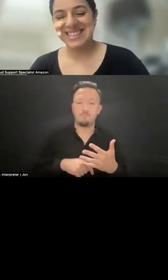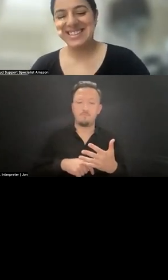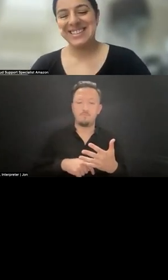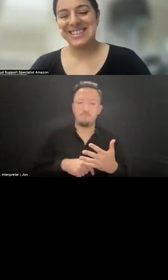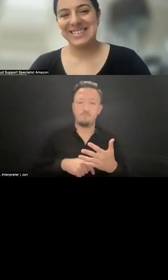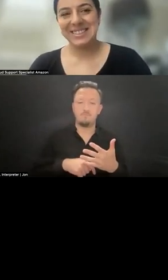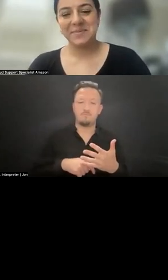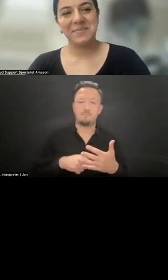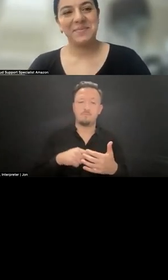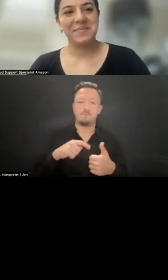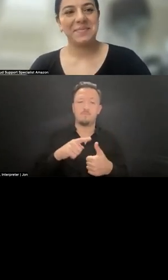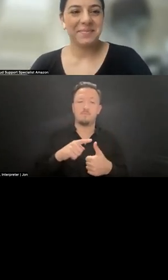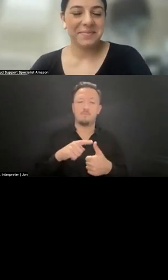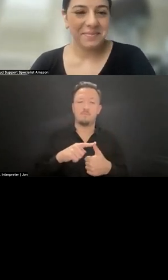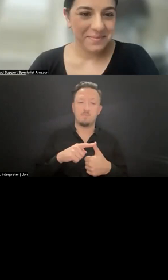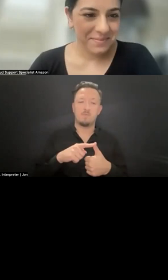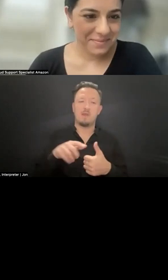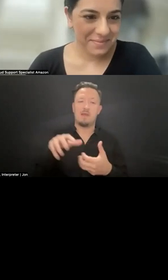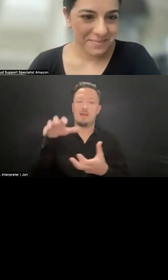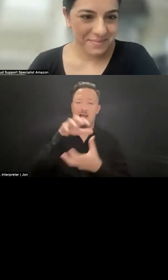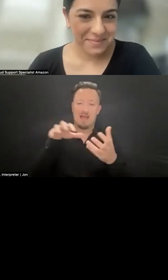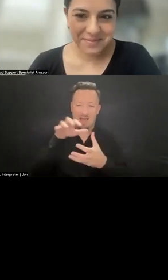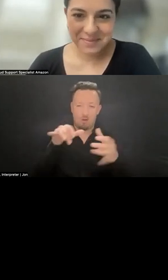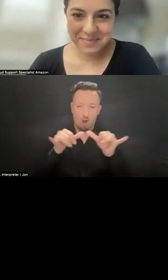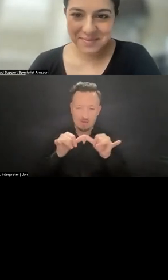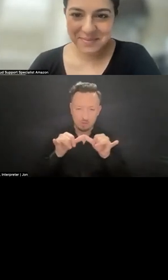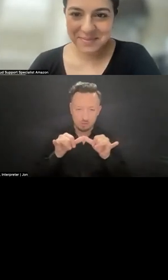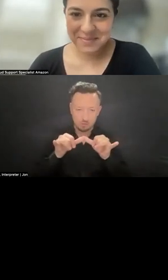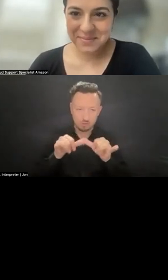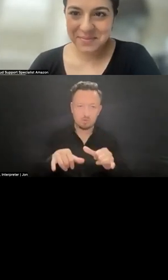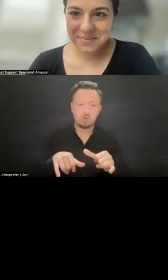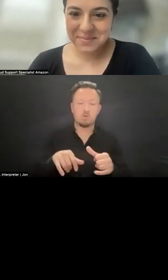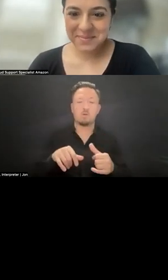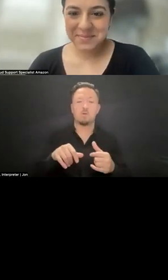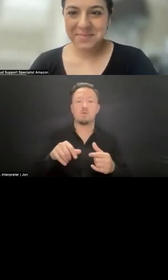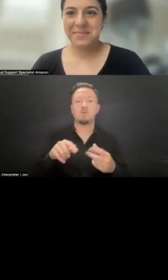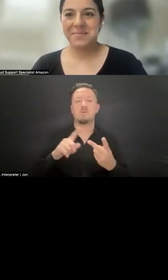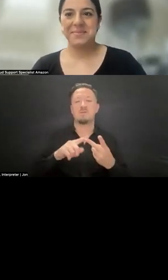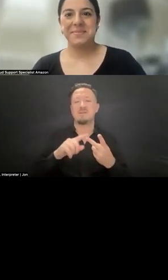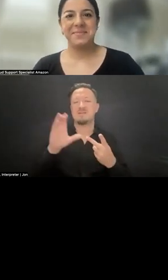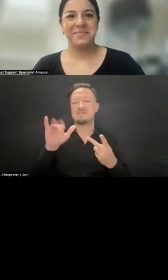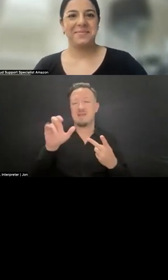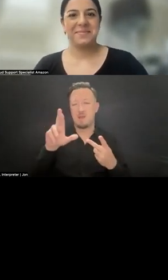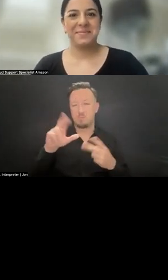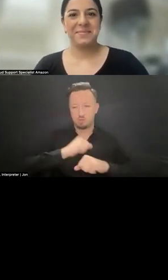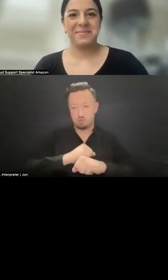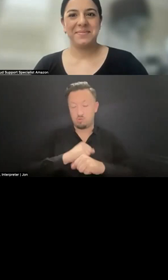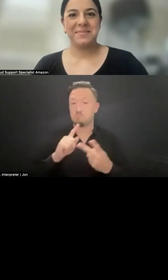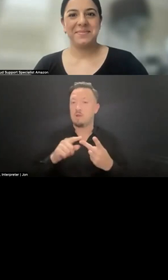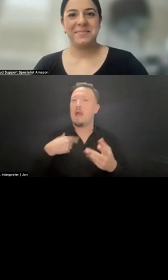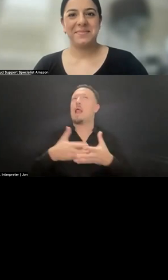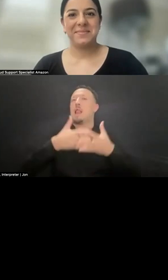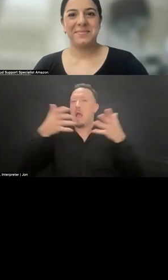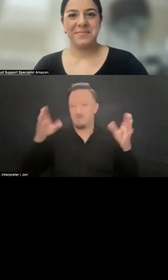Right? Area of expertise, of course, cloud architecting. I handle lots of cybersecurity. So for banking